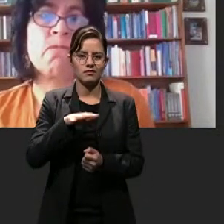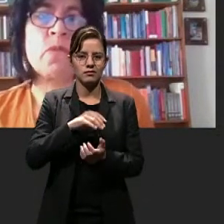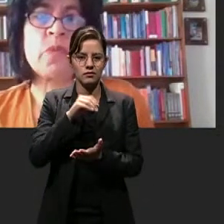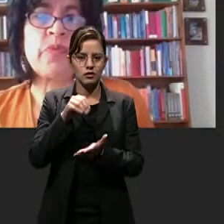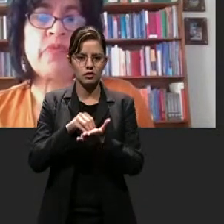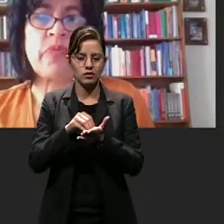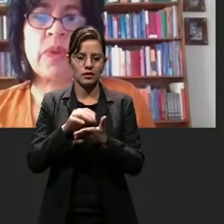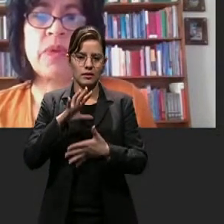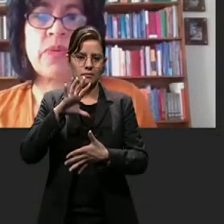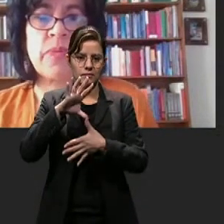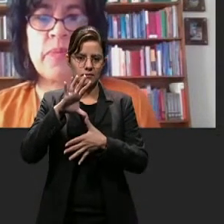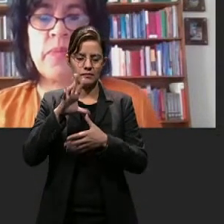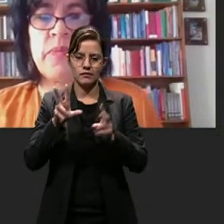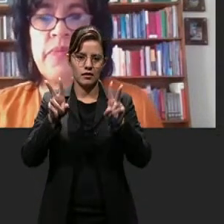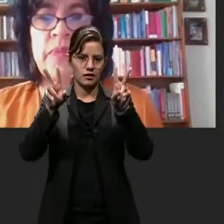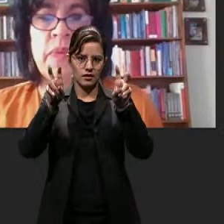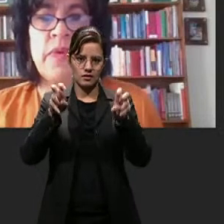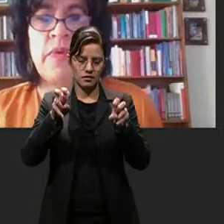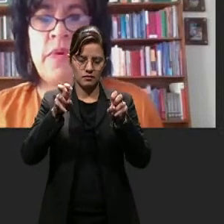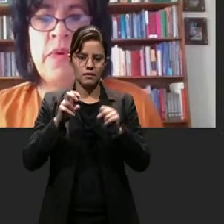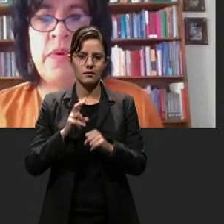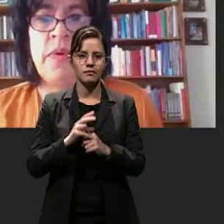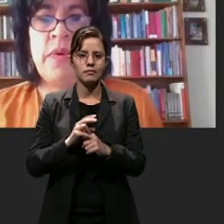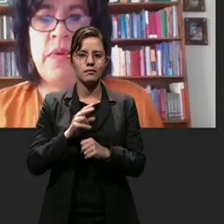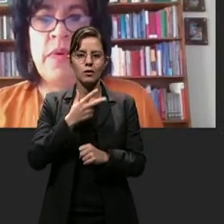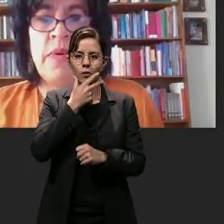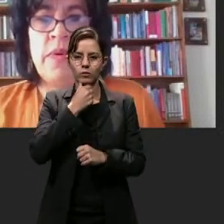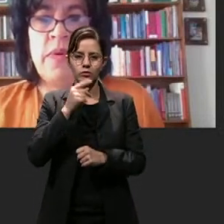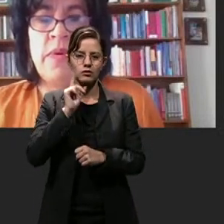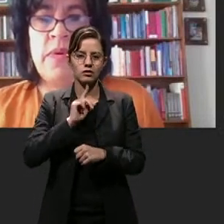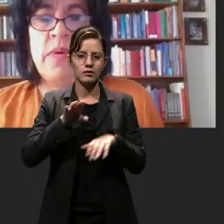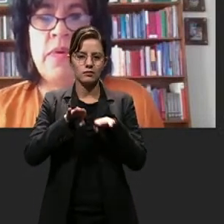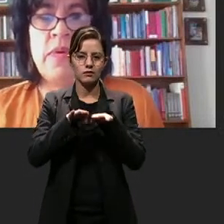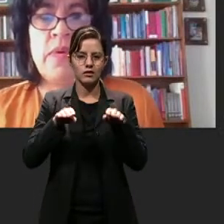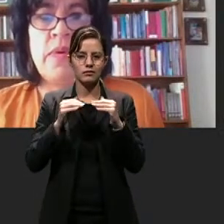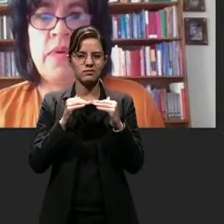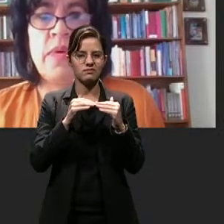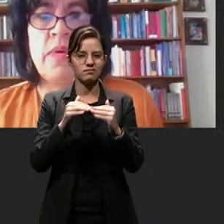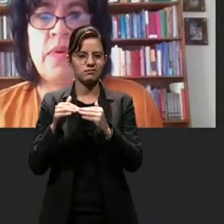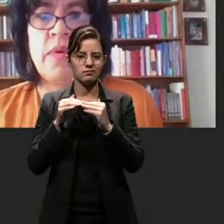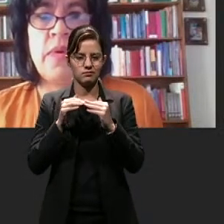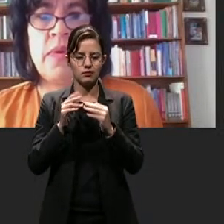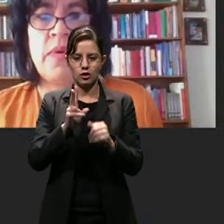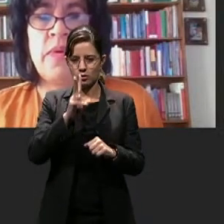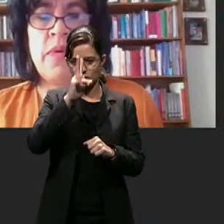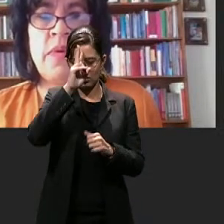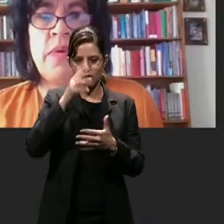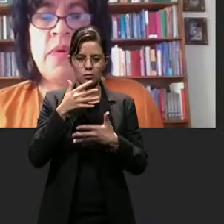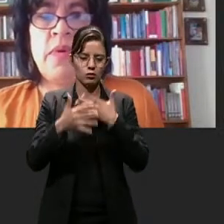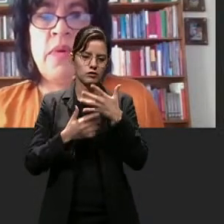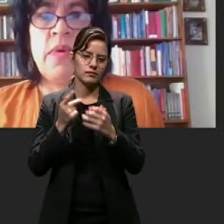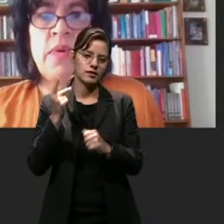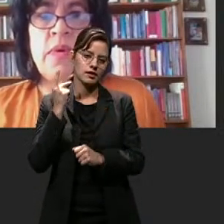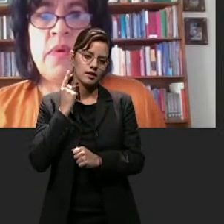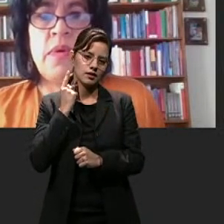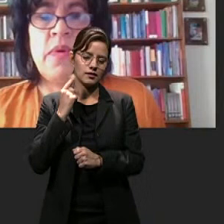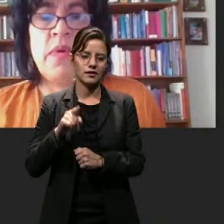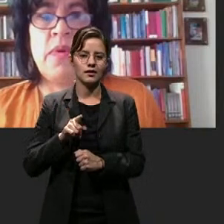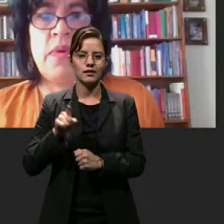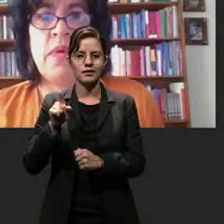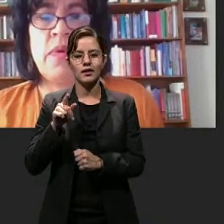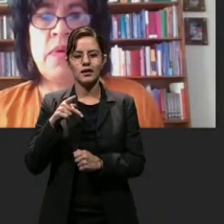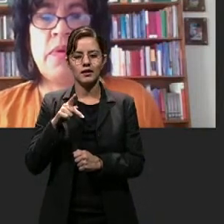the Americas. And we are going to have our panel that is going to be representation, parity, and gender-based political